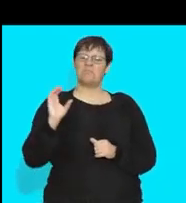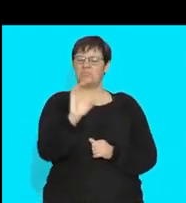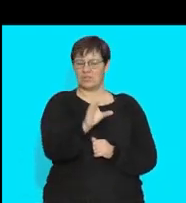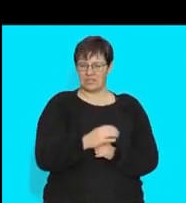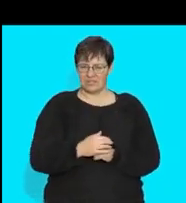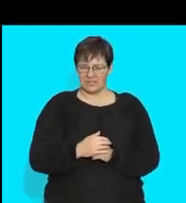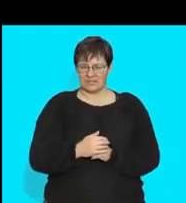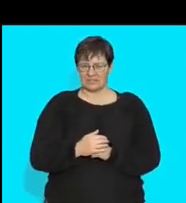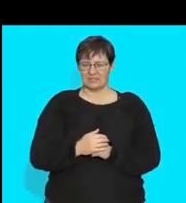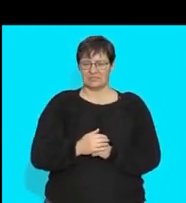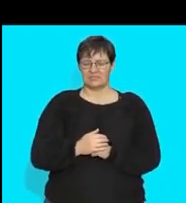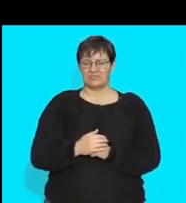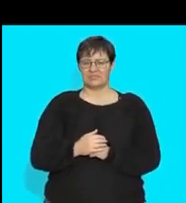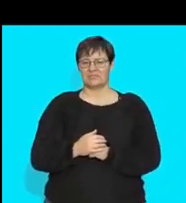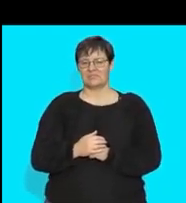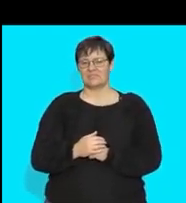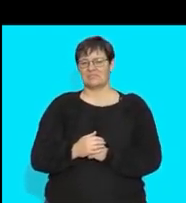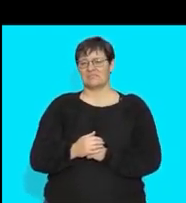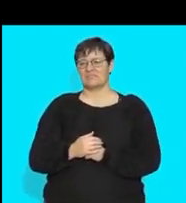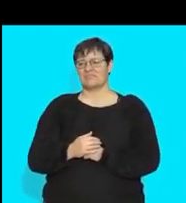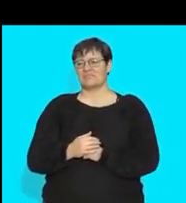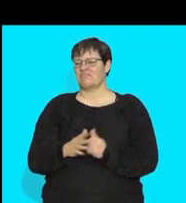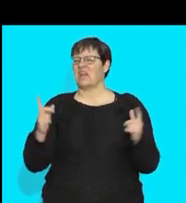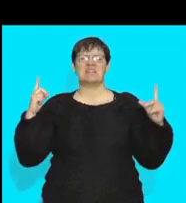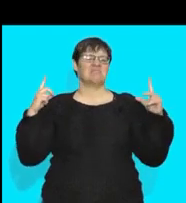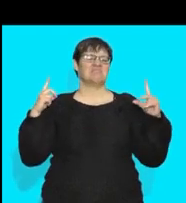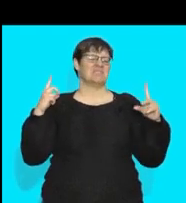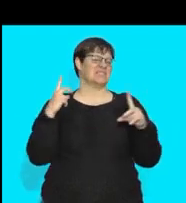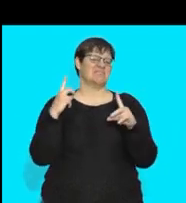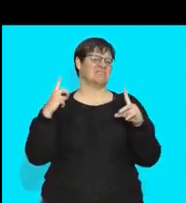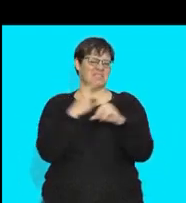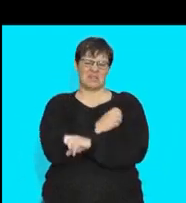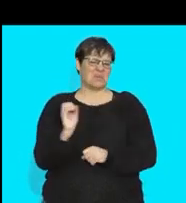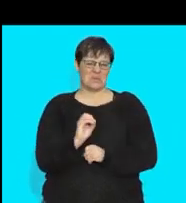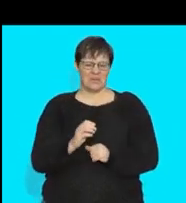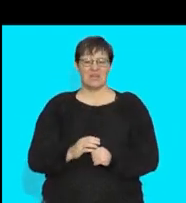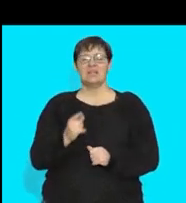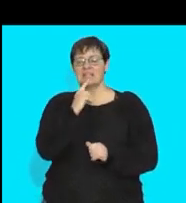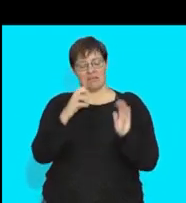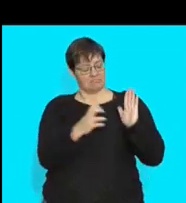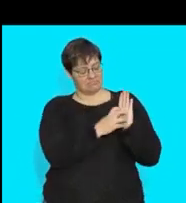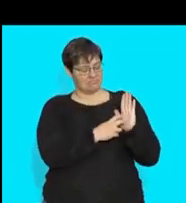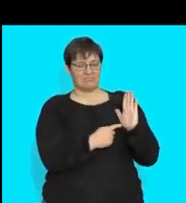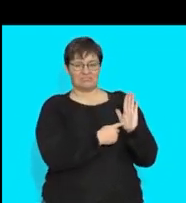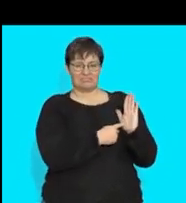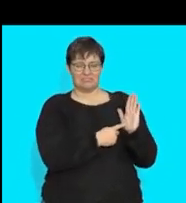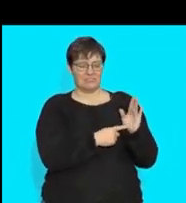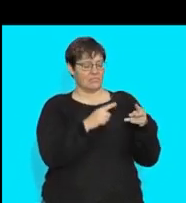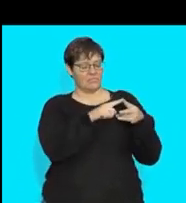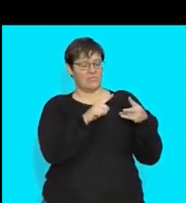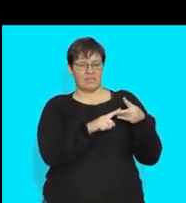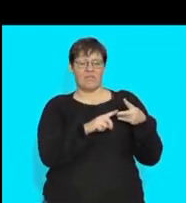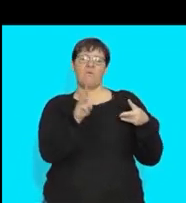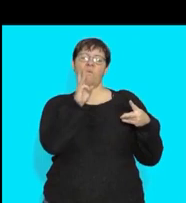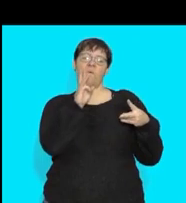put up on the board here, right? It's not too difficult. It says the diagram below refers to two